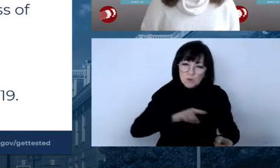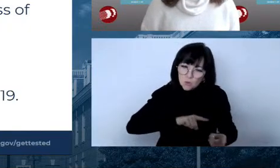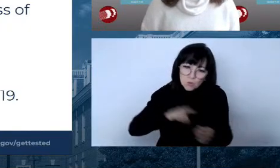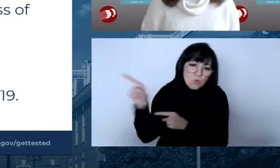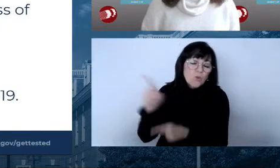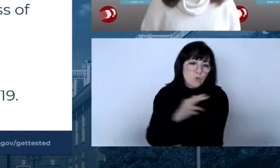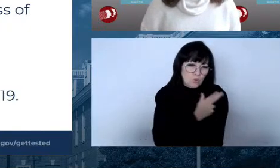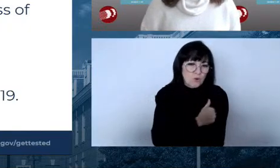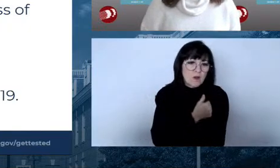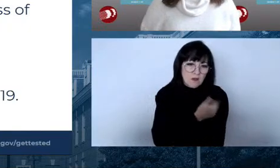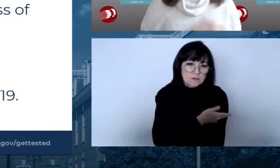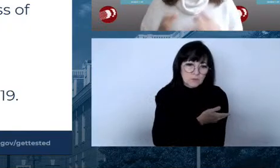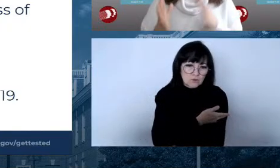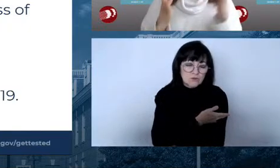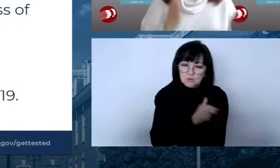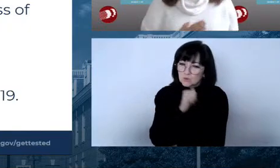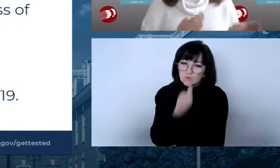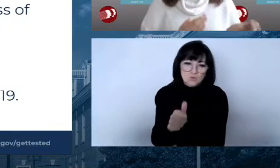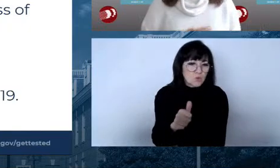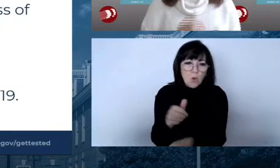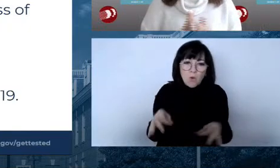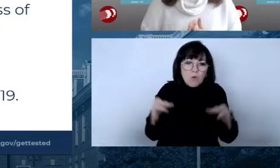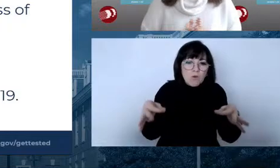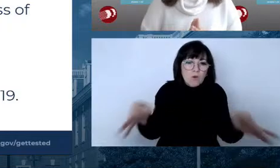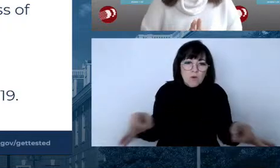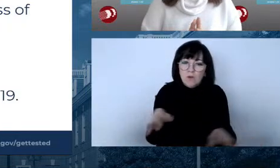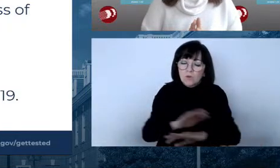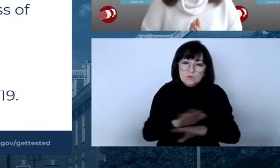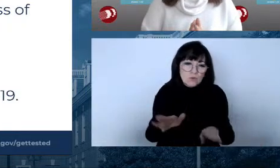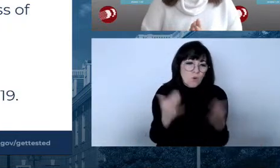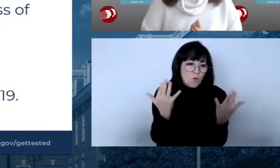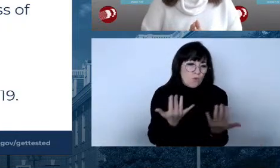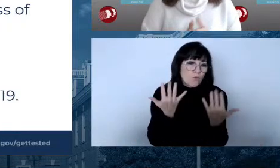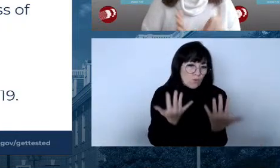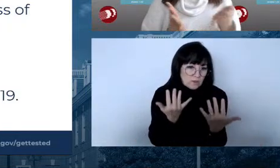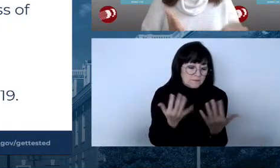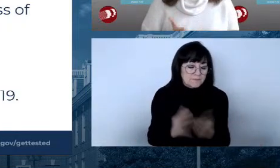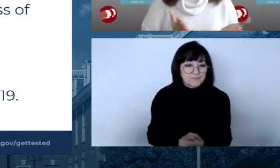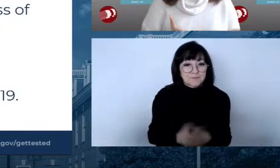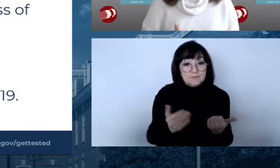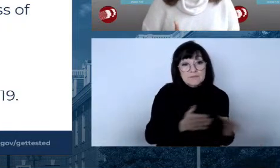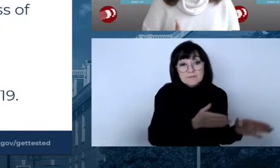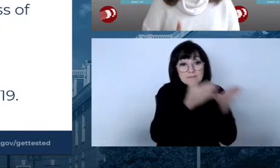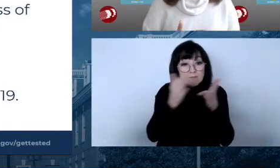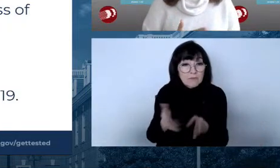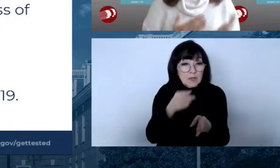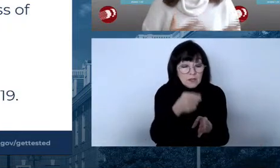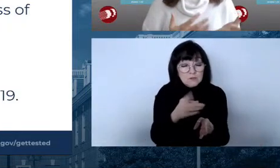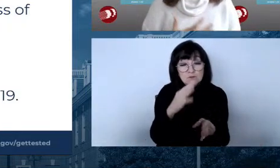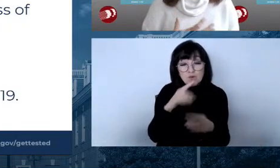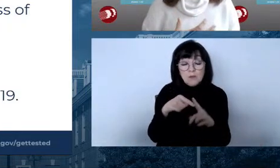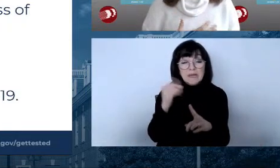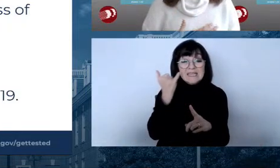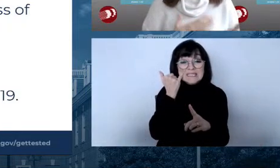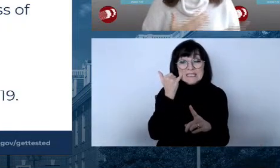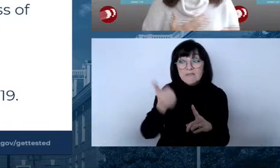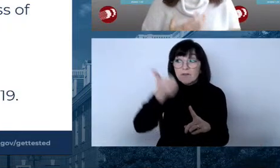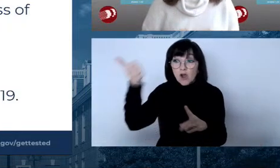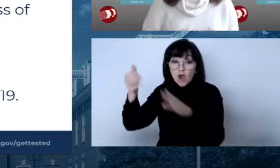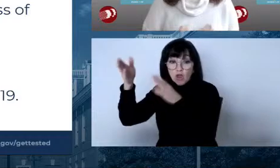So again, this is now the quarantine side. So if you have been exposed